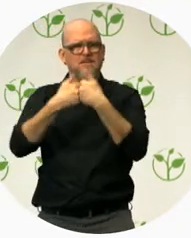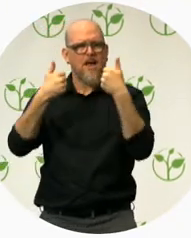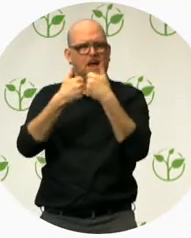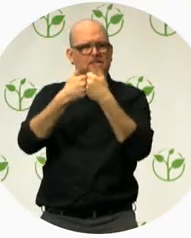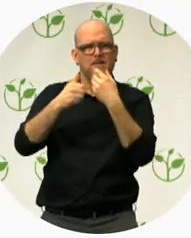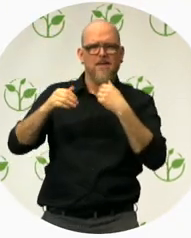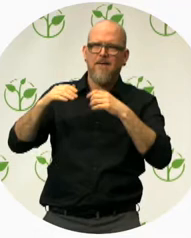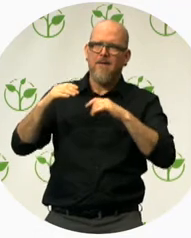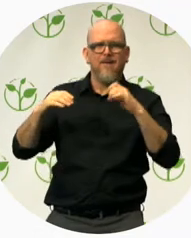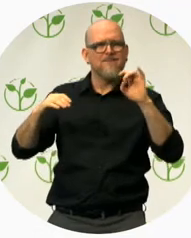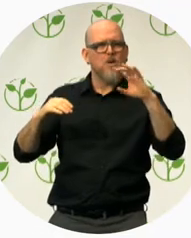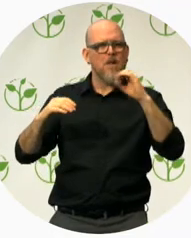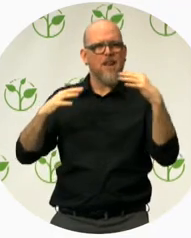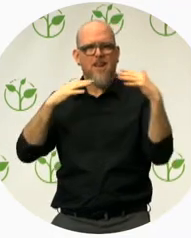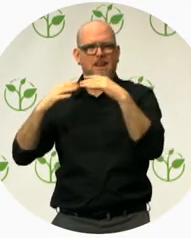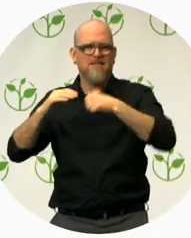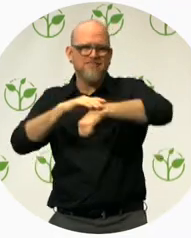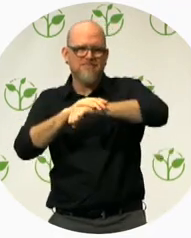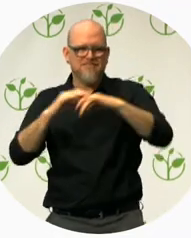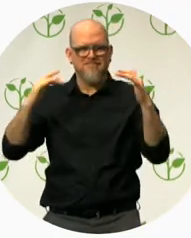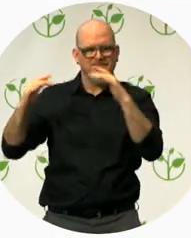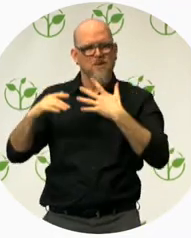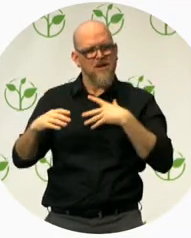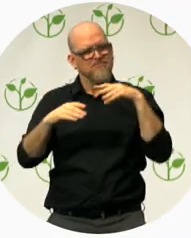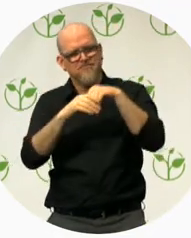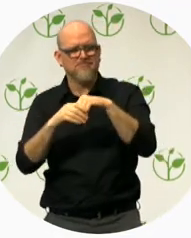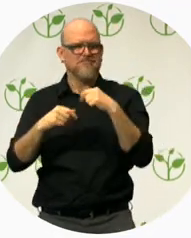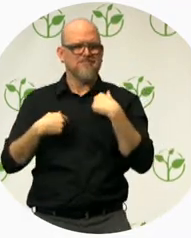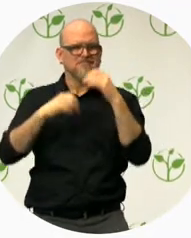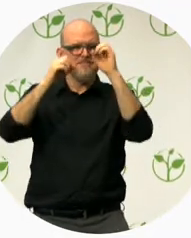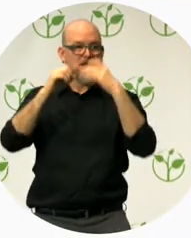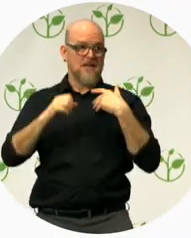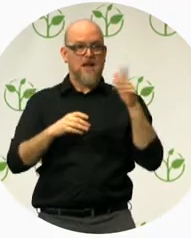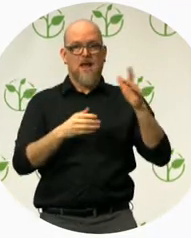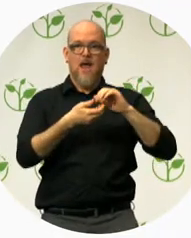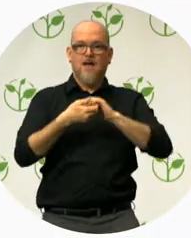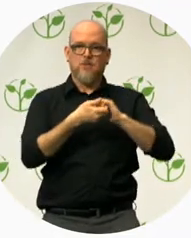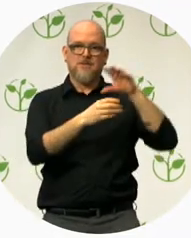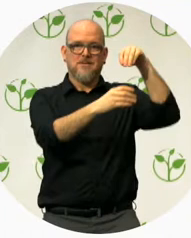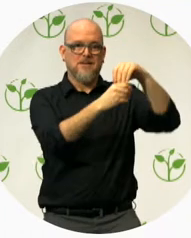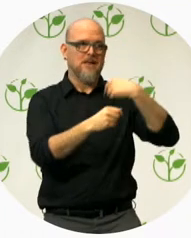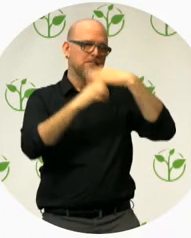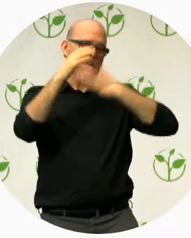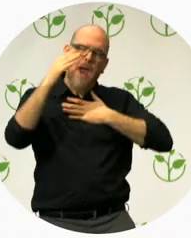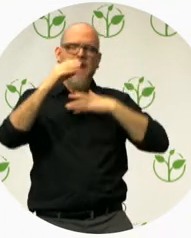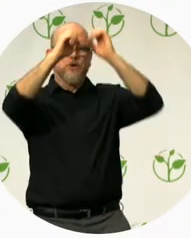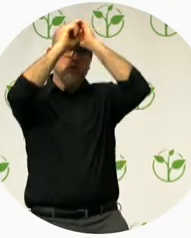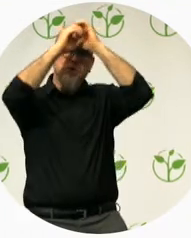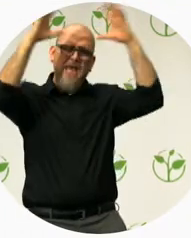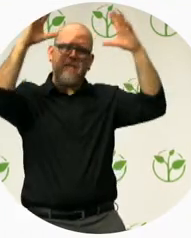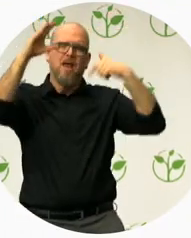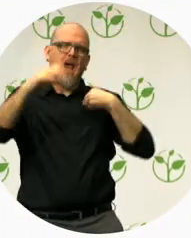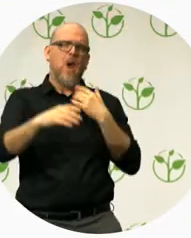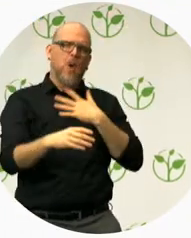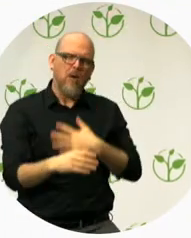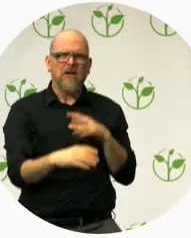to the major team of my club. That was like a dream for a boy at that age. Jumping forward